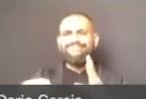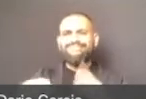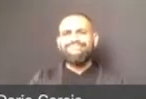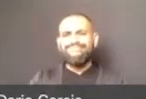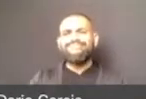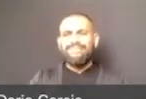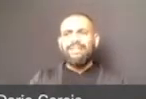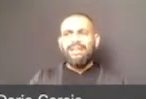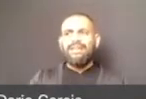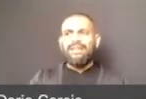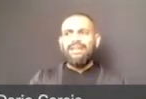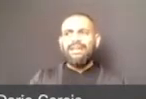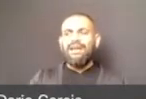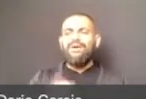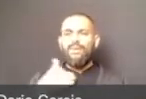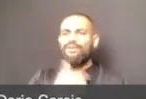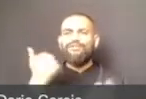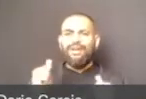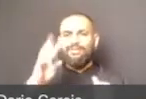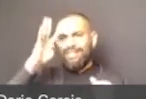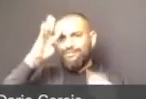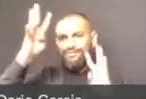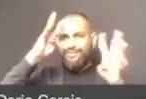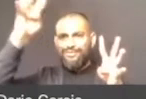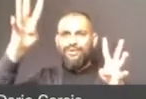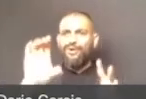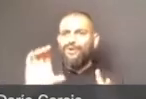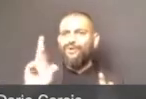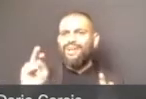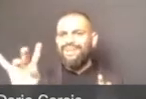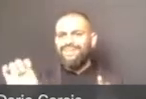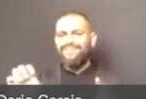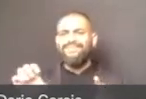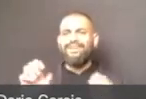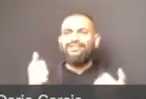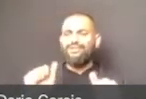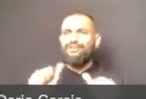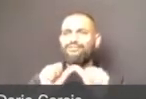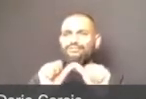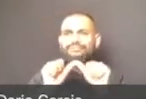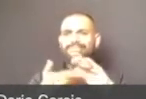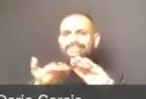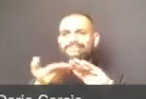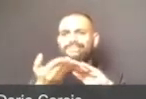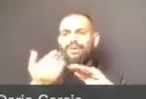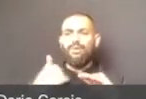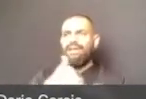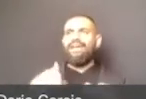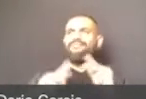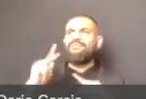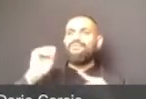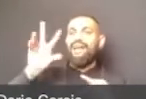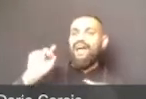We are trying to be creative. We're trying to keep everything going. We do have our people out in the field every day,